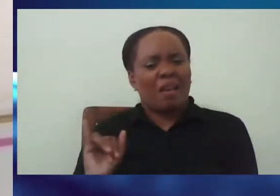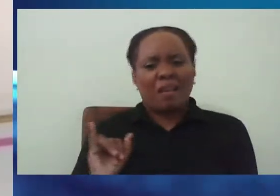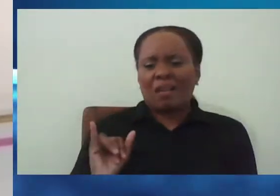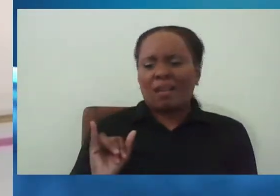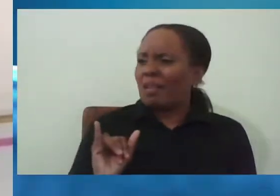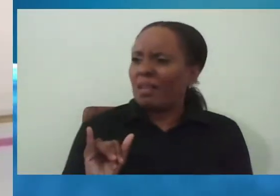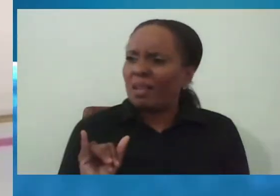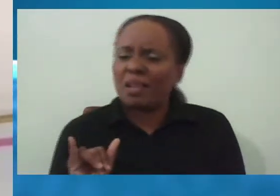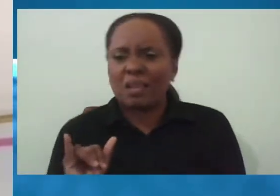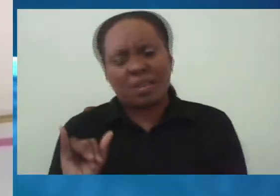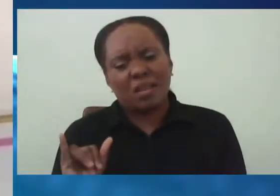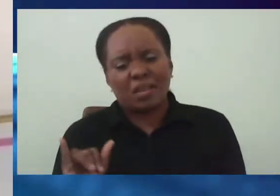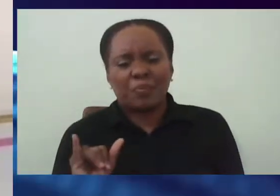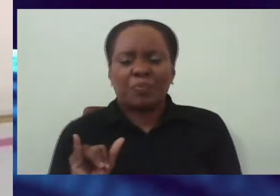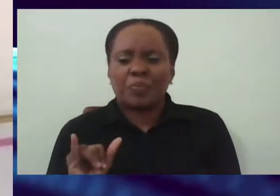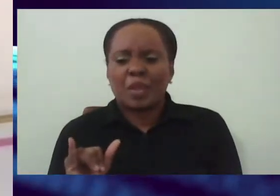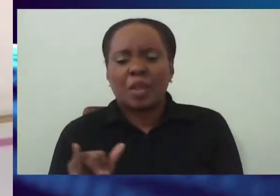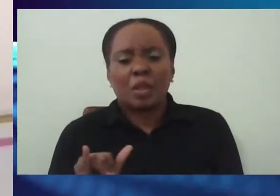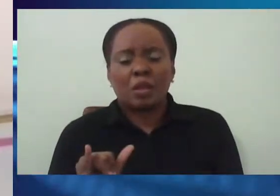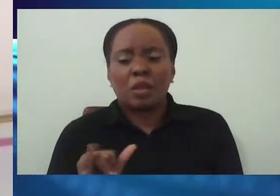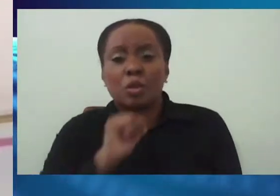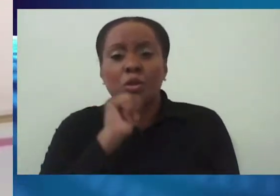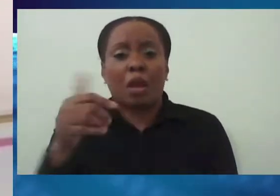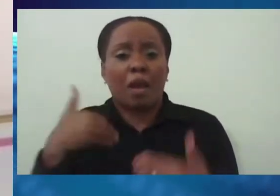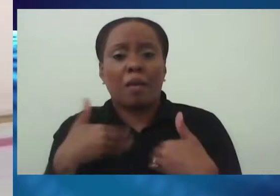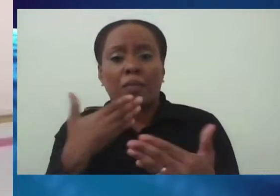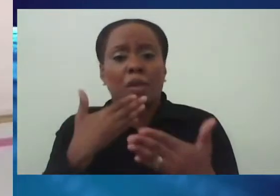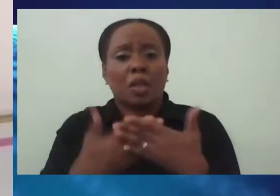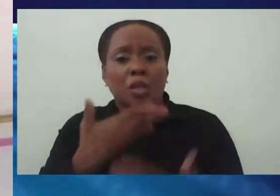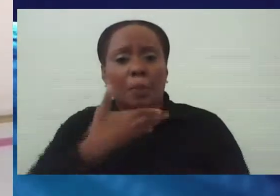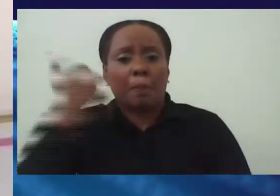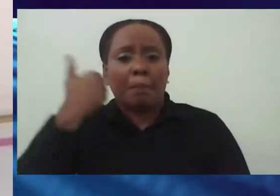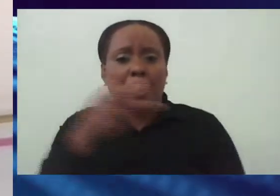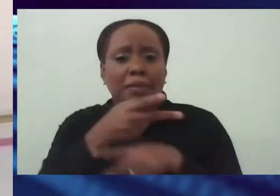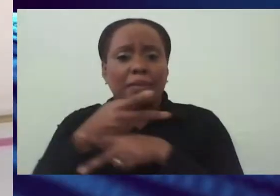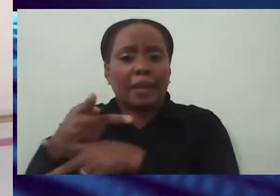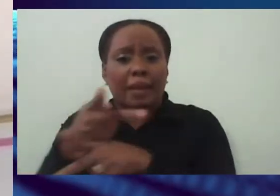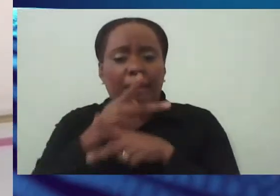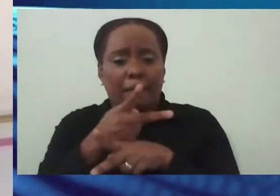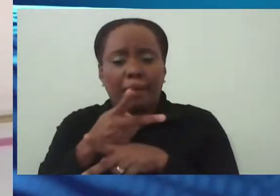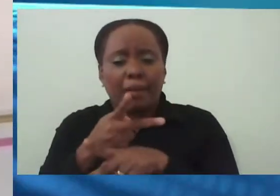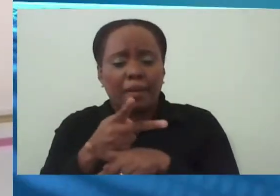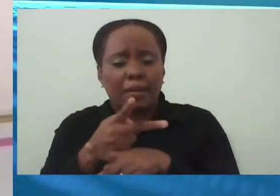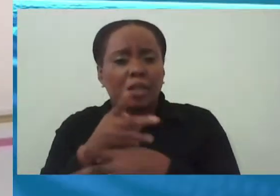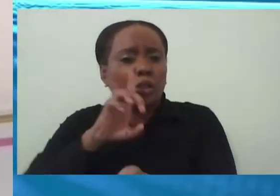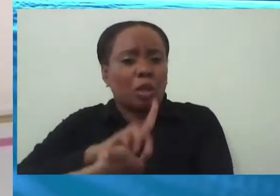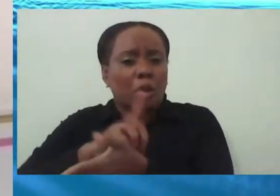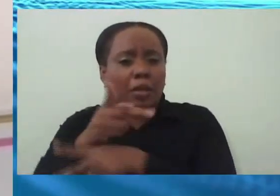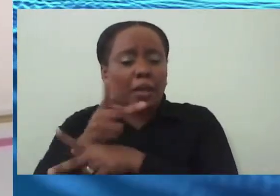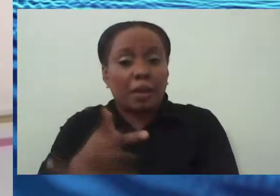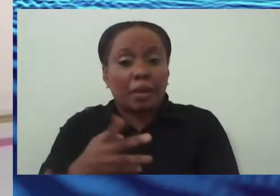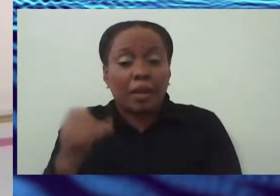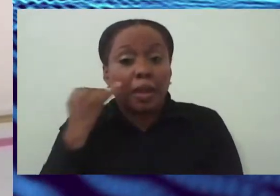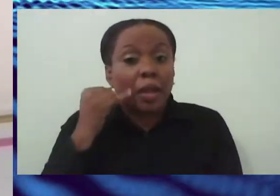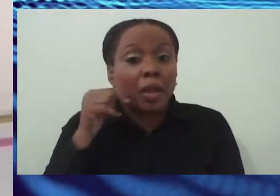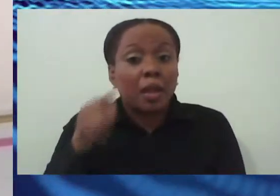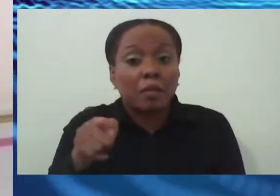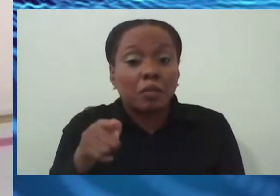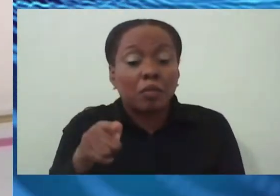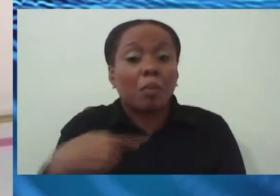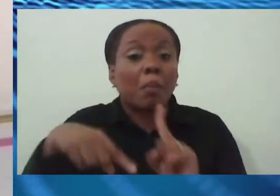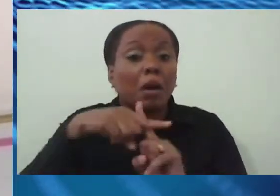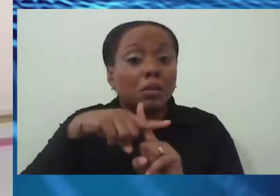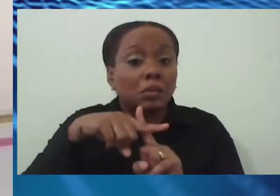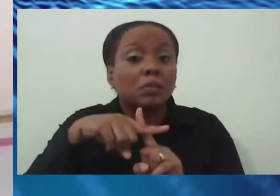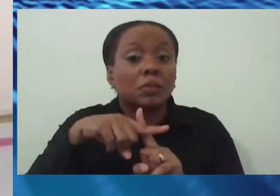accessing the best available care for COVID. If it is that you are proven to be COVID-19 positive, there